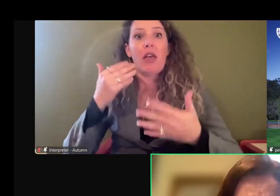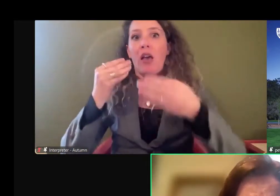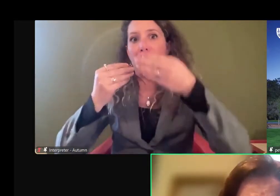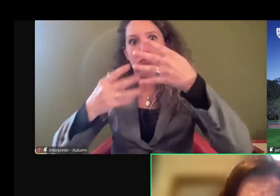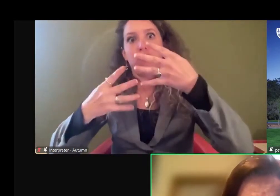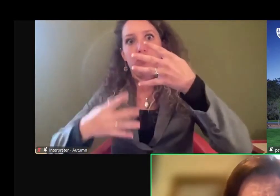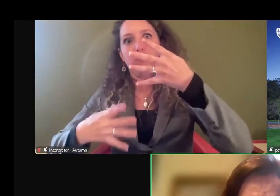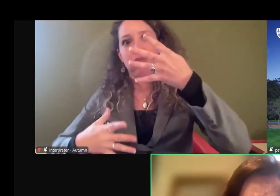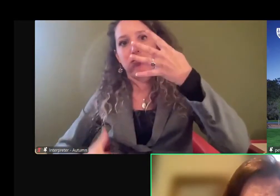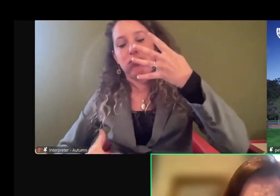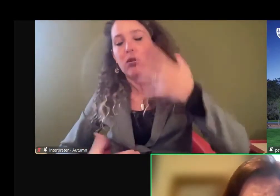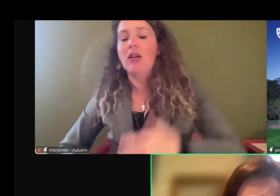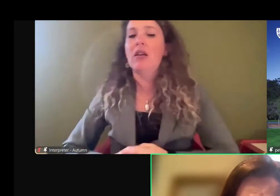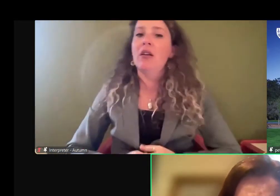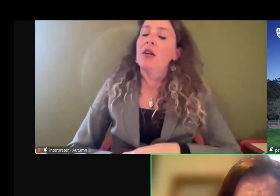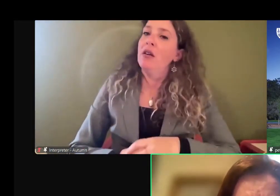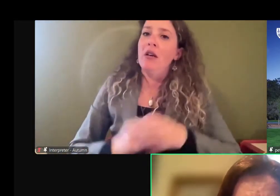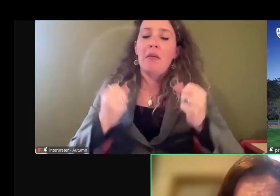on. So